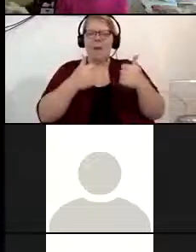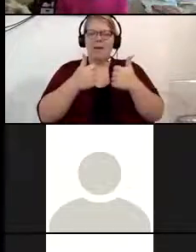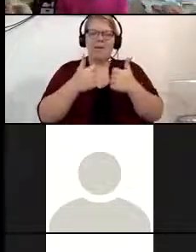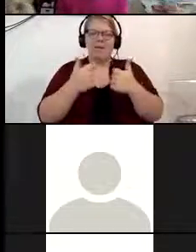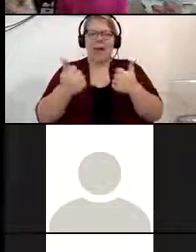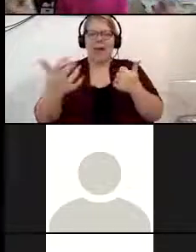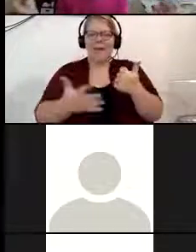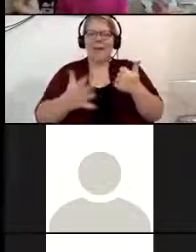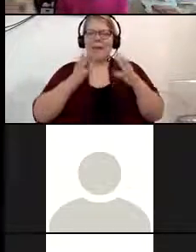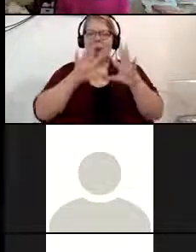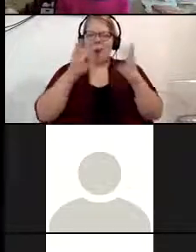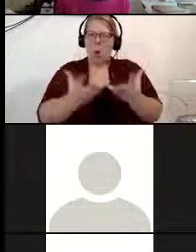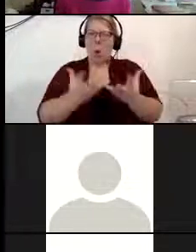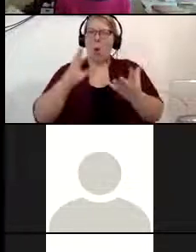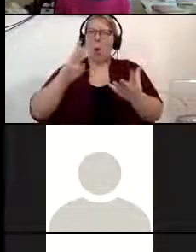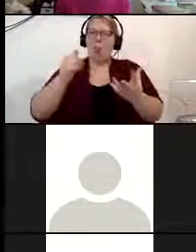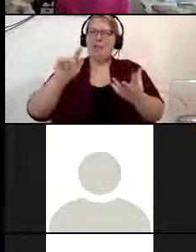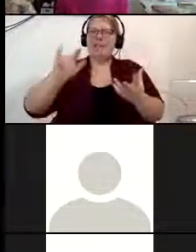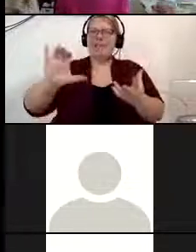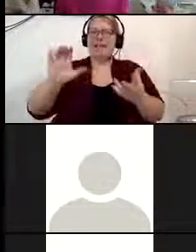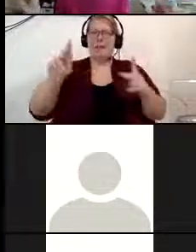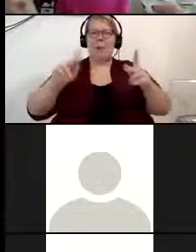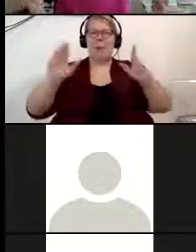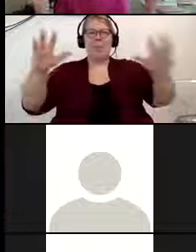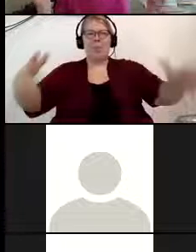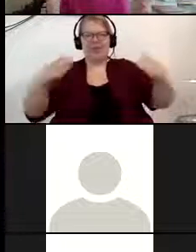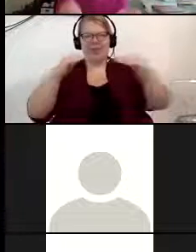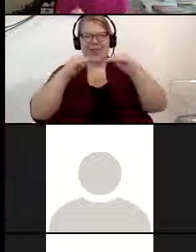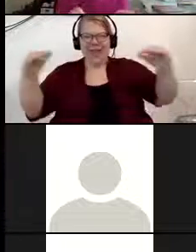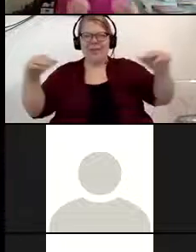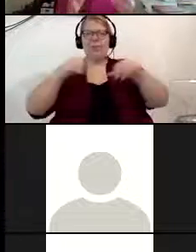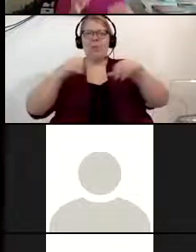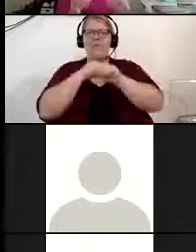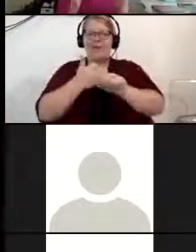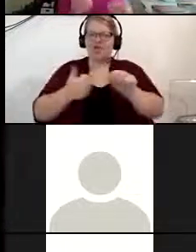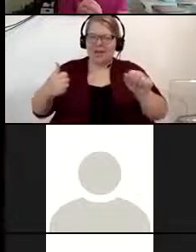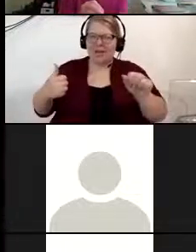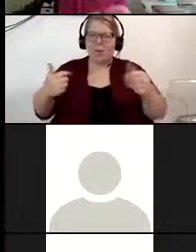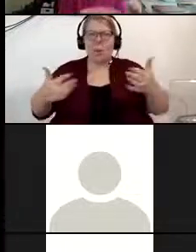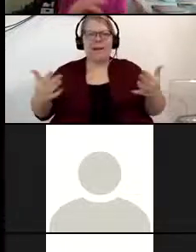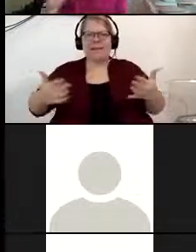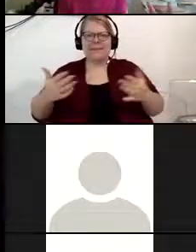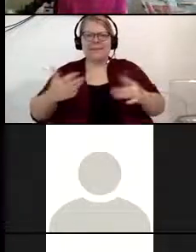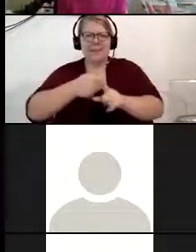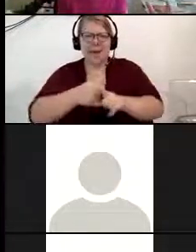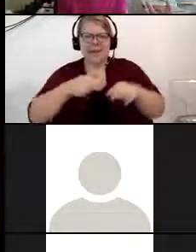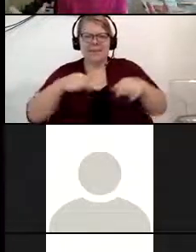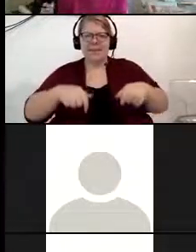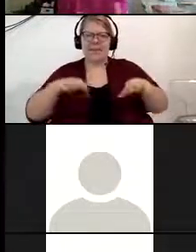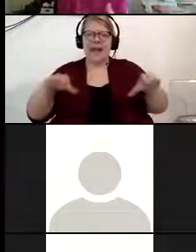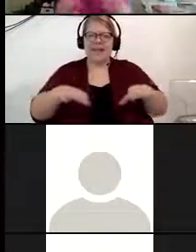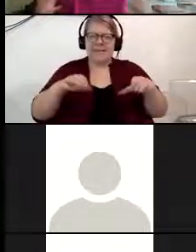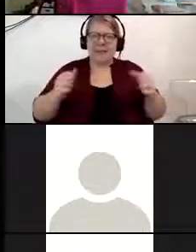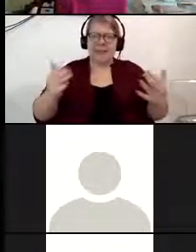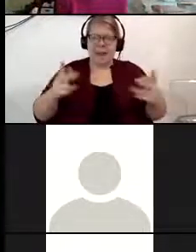population level prevention. What is the impact of this activity that so many people